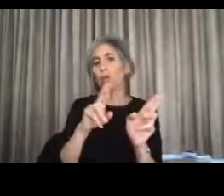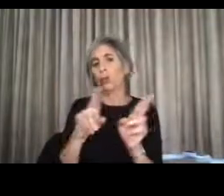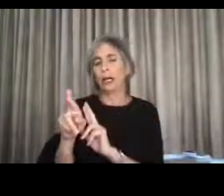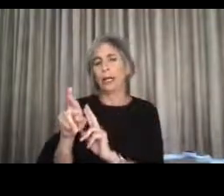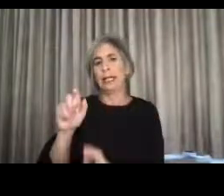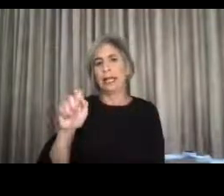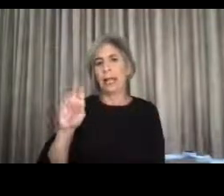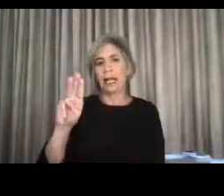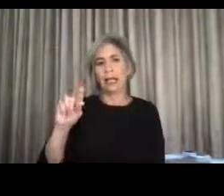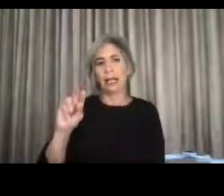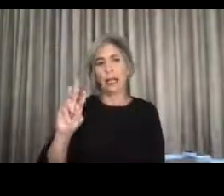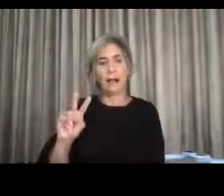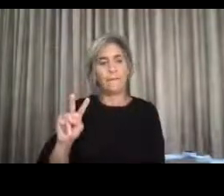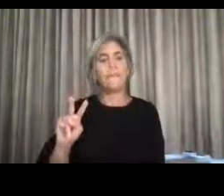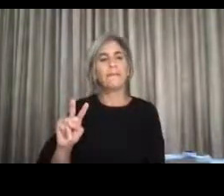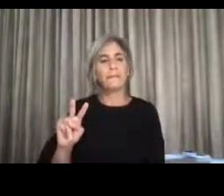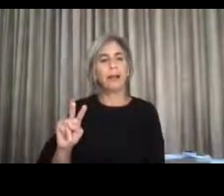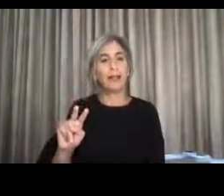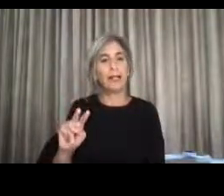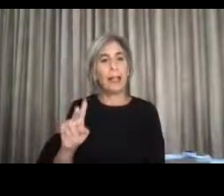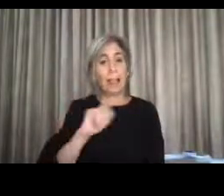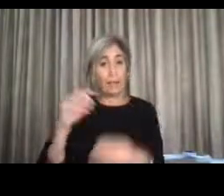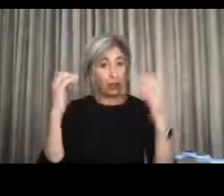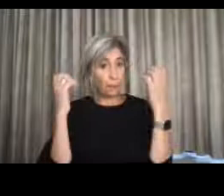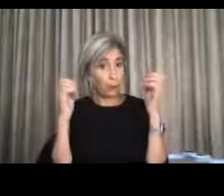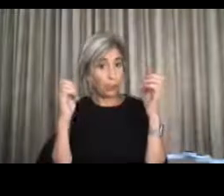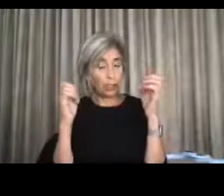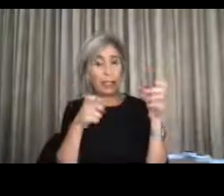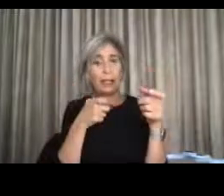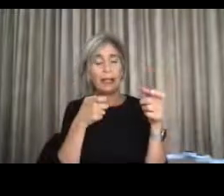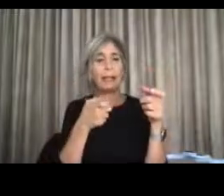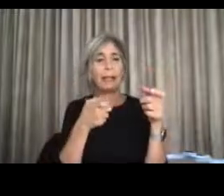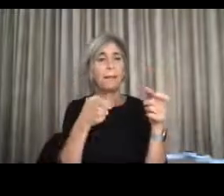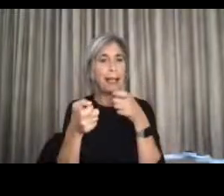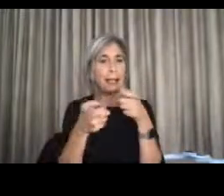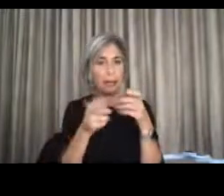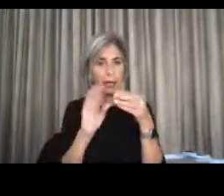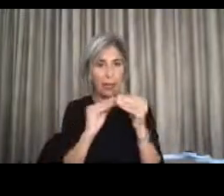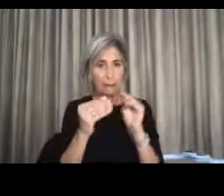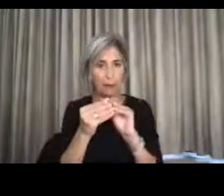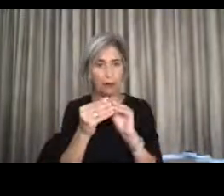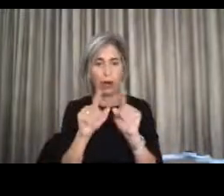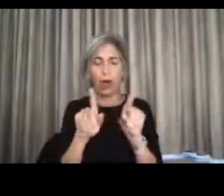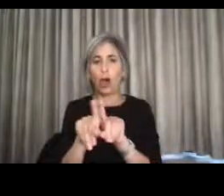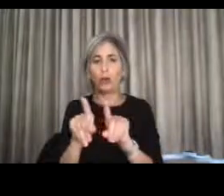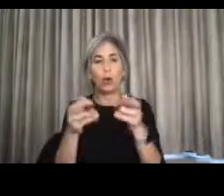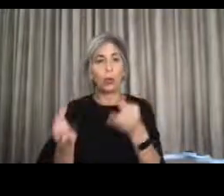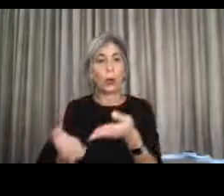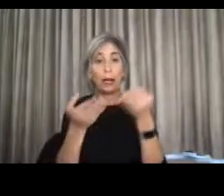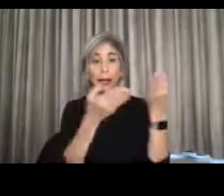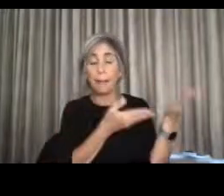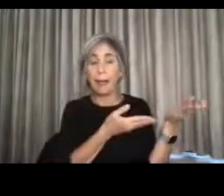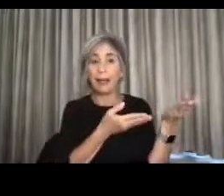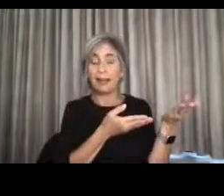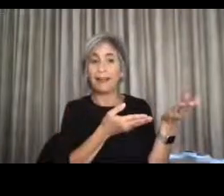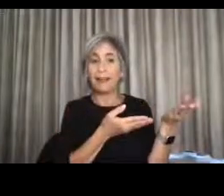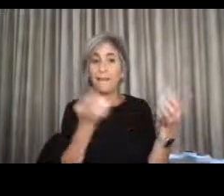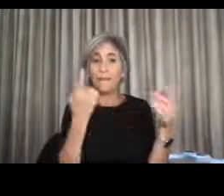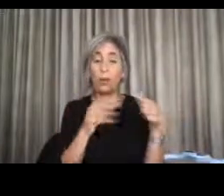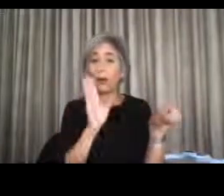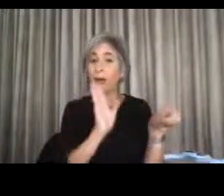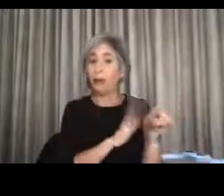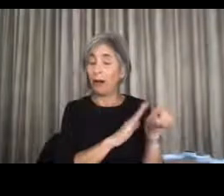additional resources, and they also have an emergency management phone number. We also recommend signing up for Alert PBC, which is Palm